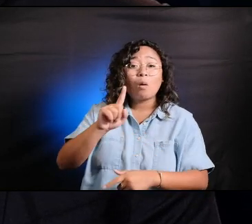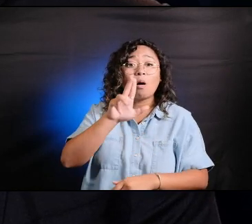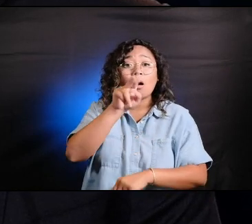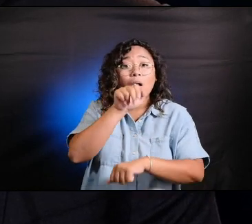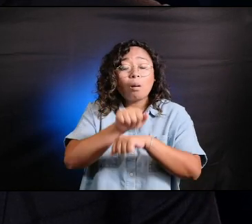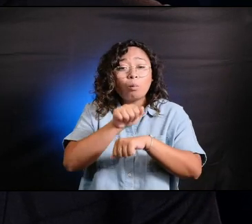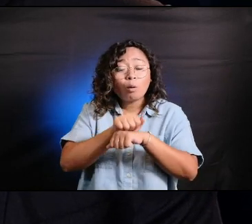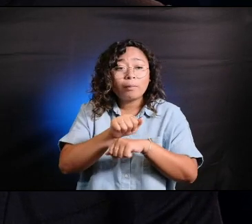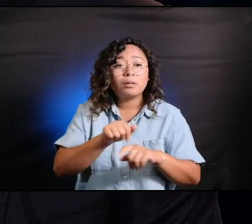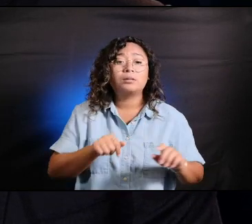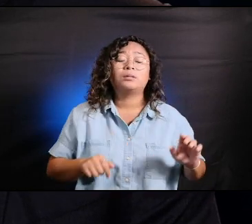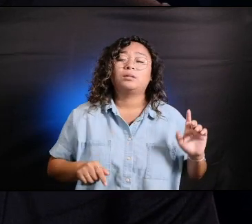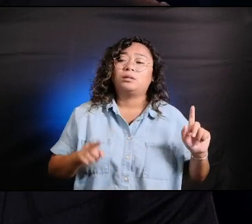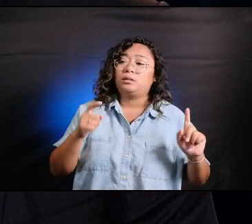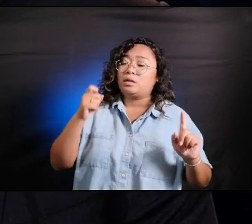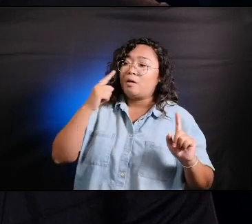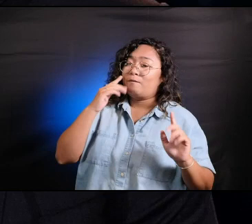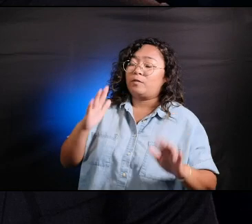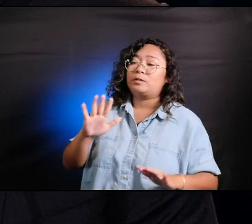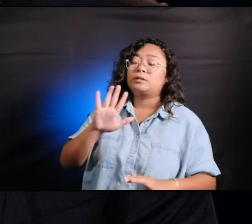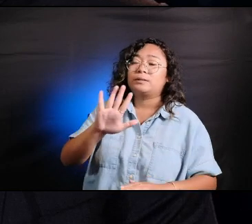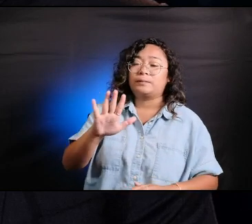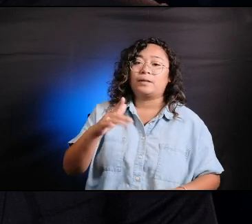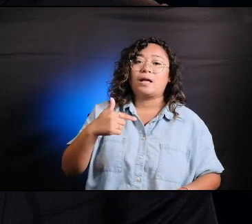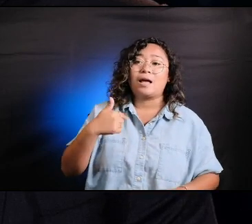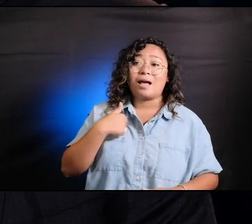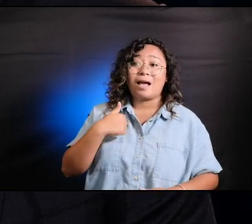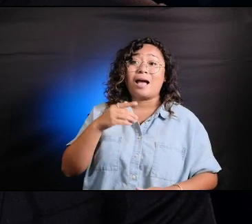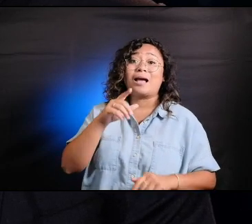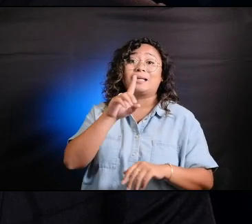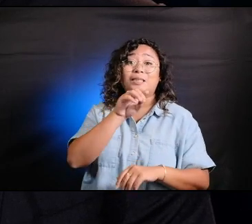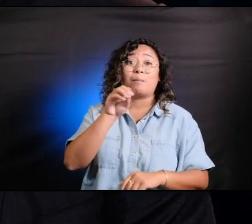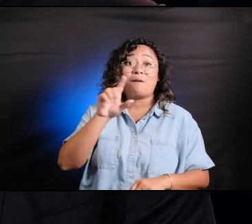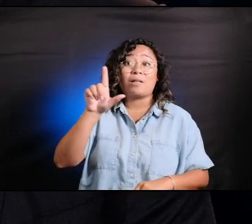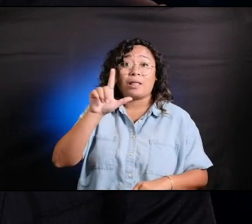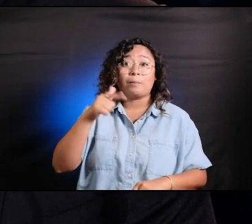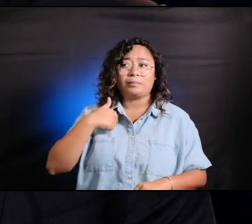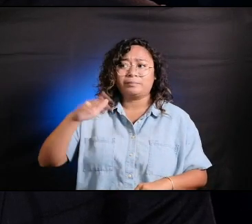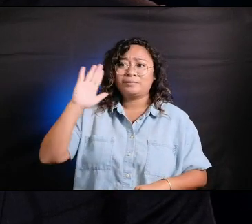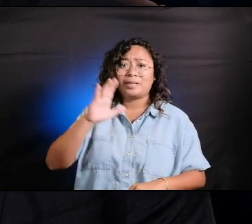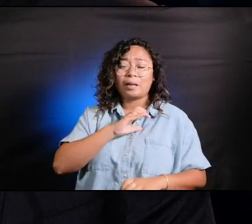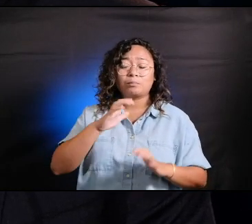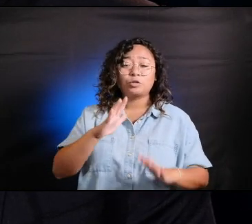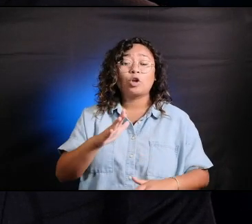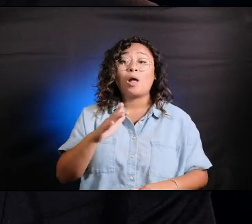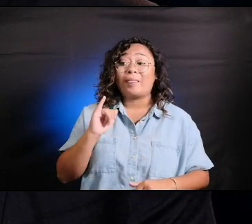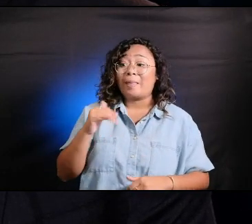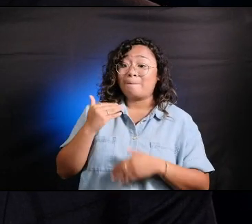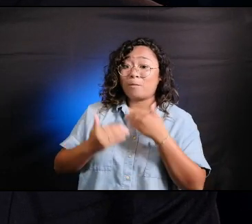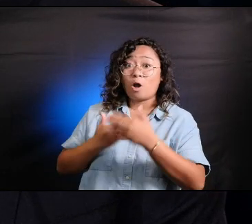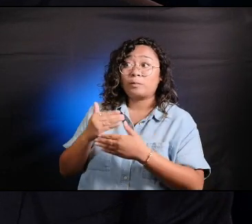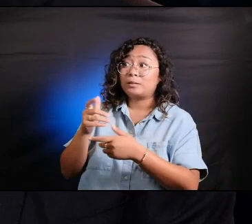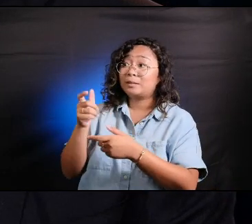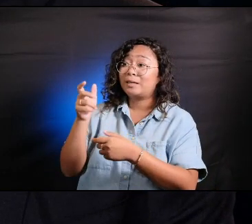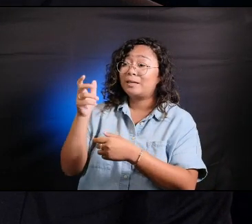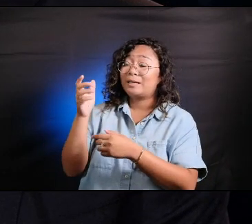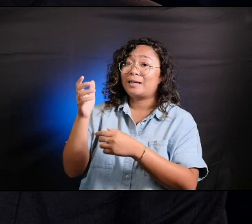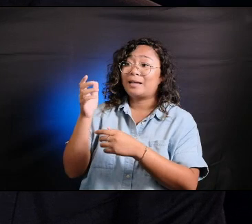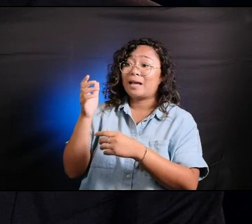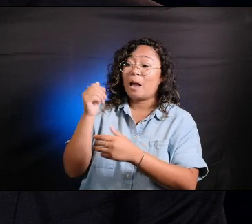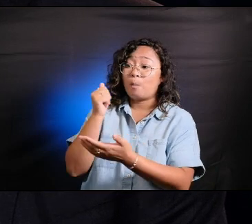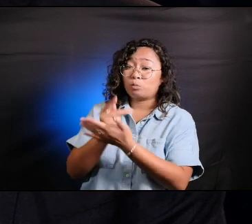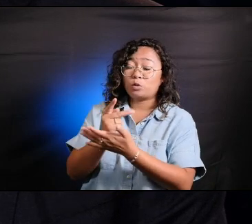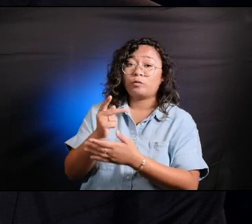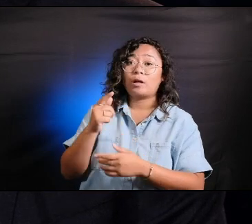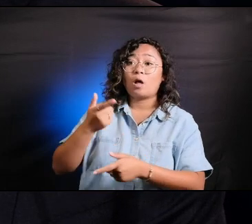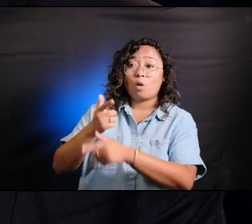continue getting their money? As a former labor commissioner, I could tell you that the process for getting unemployment loans